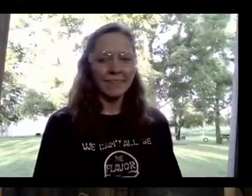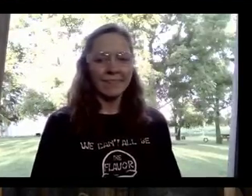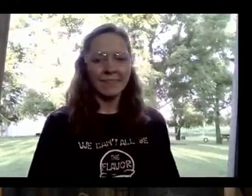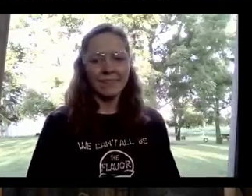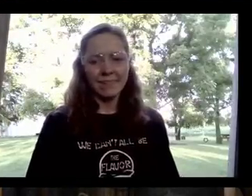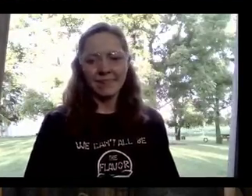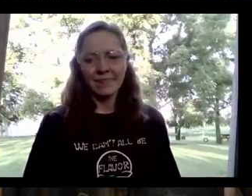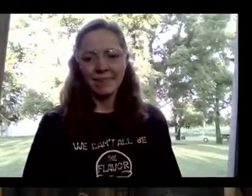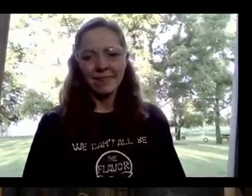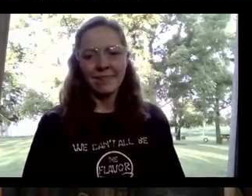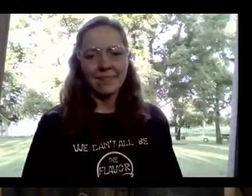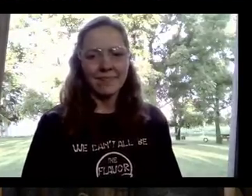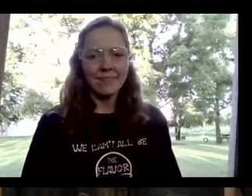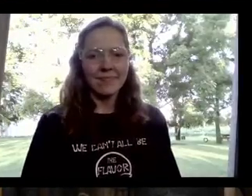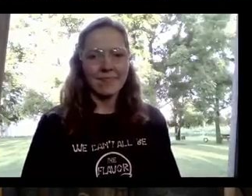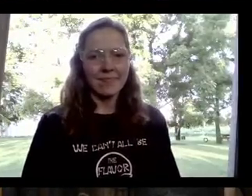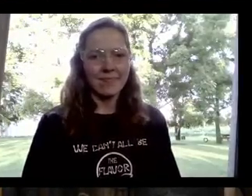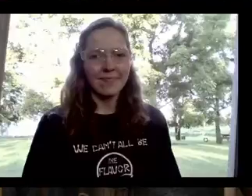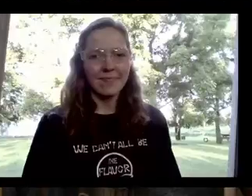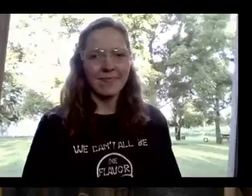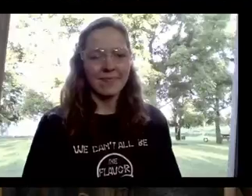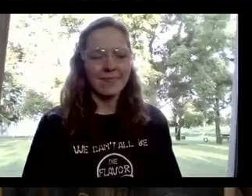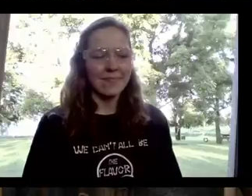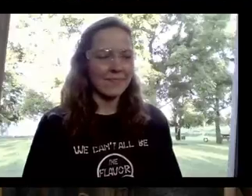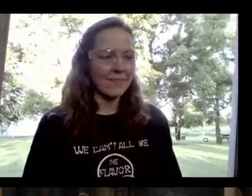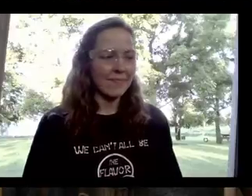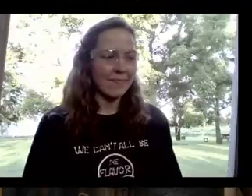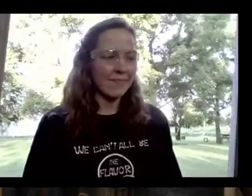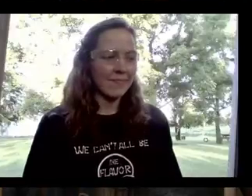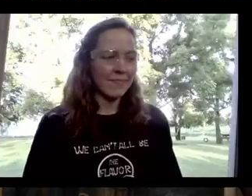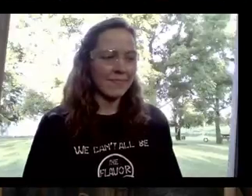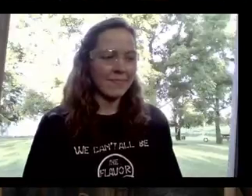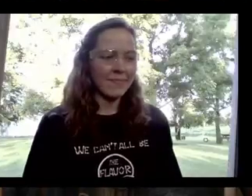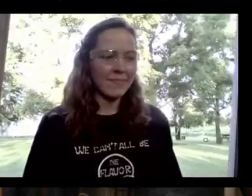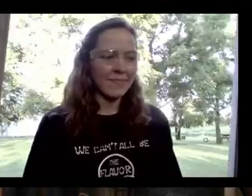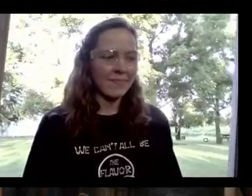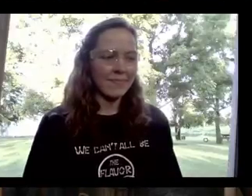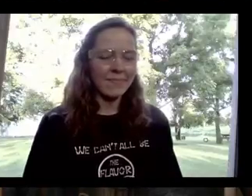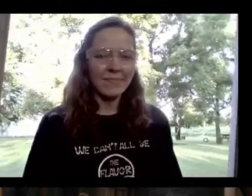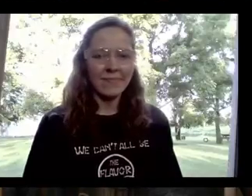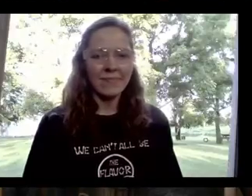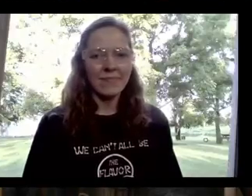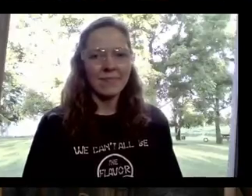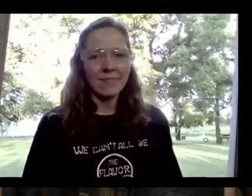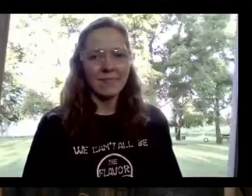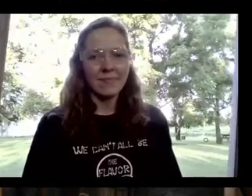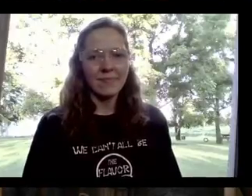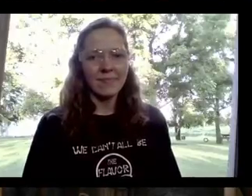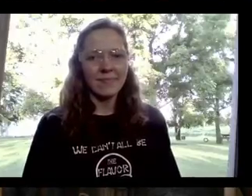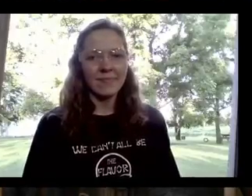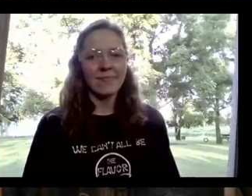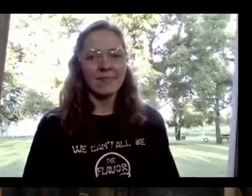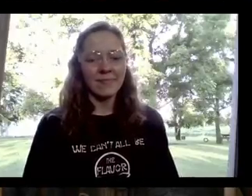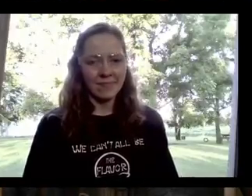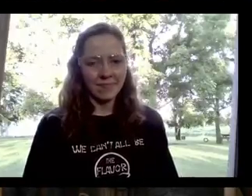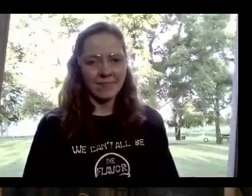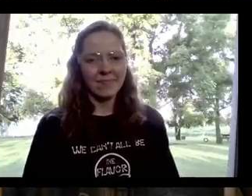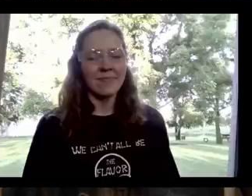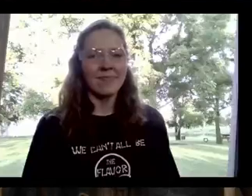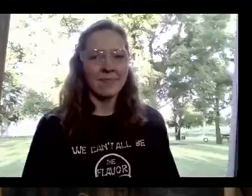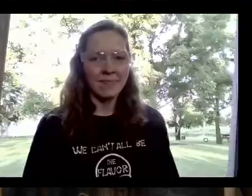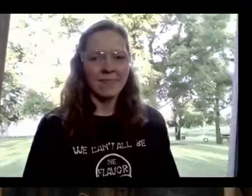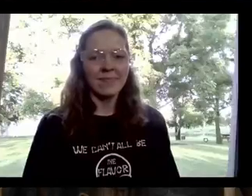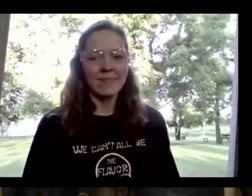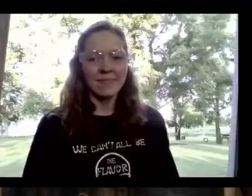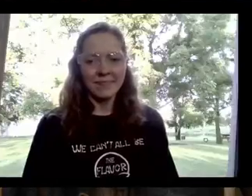Jason Sullivan of Shamrock Forge, Energy Management, Gordon Family Forge, Coffee's Forge,